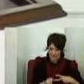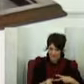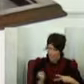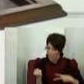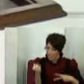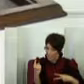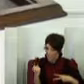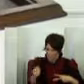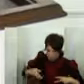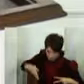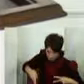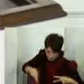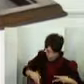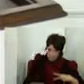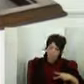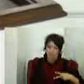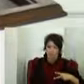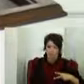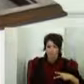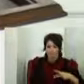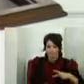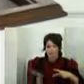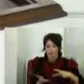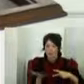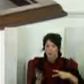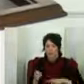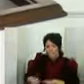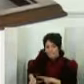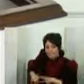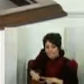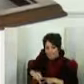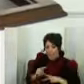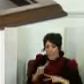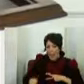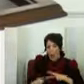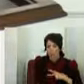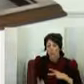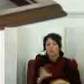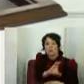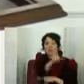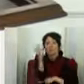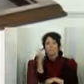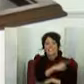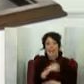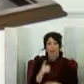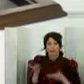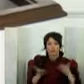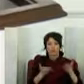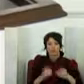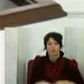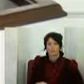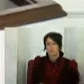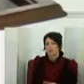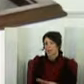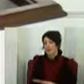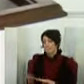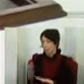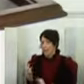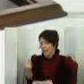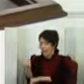at 11 o'clock, which will run through the midnight hour. And then on Christmas Day, we have our services at 11 o'clock in the